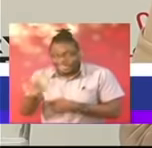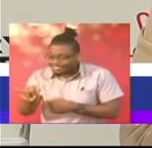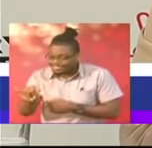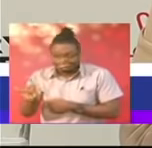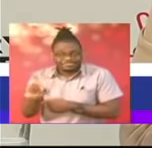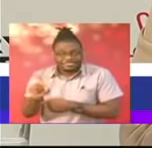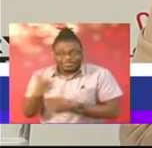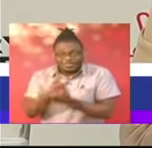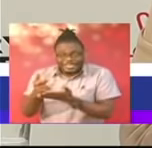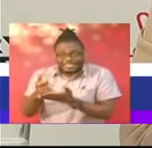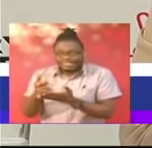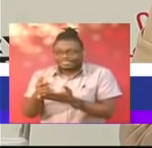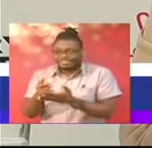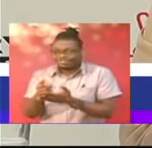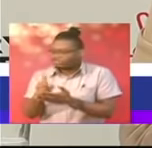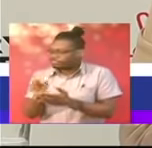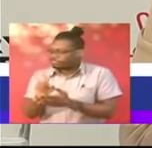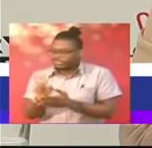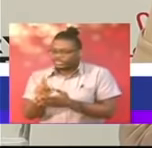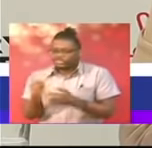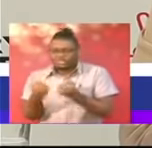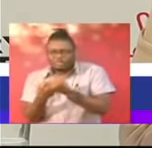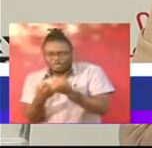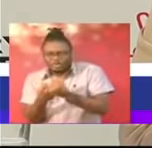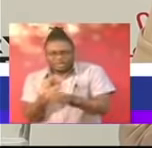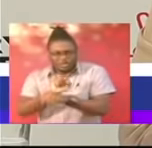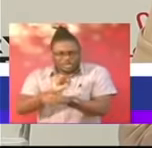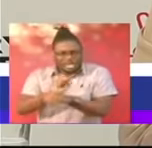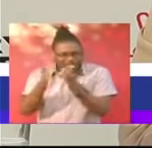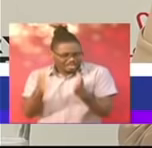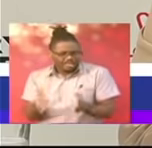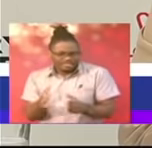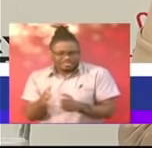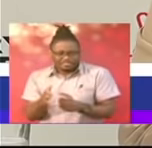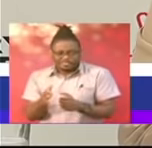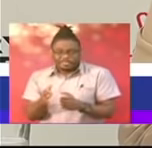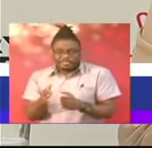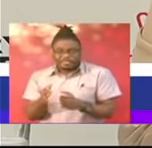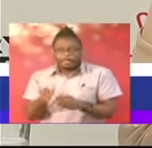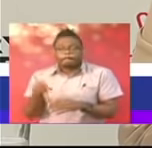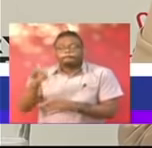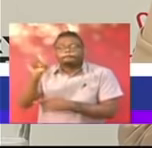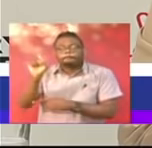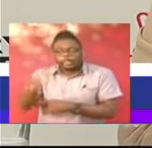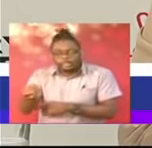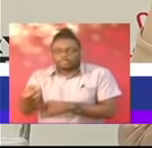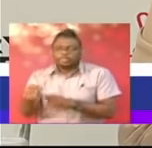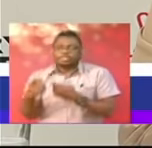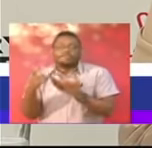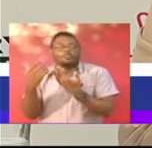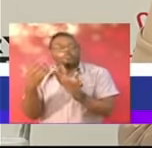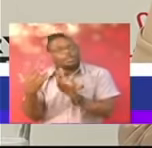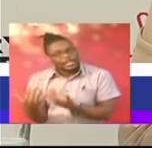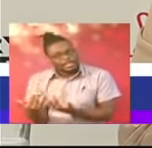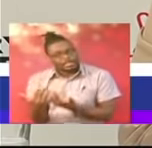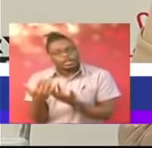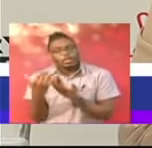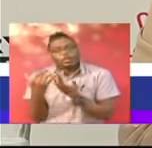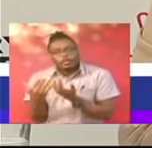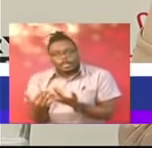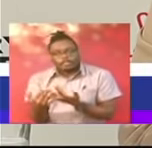immune response, working with the body's rhythm of generating an immune response. So when they give a timing, it is best to stick to the